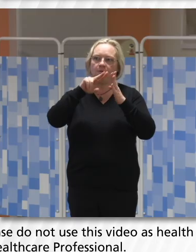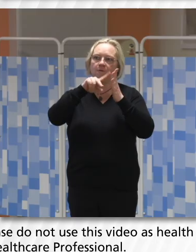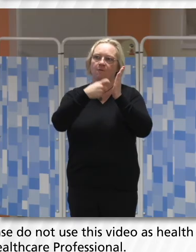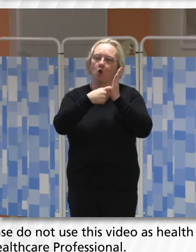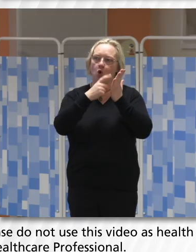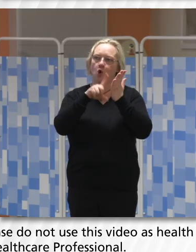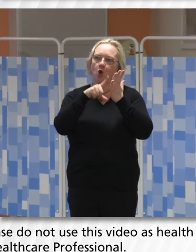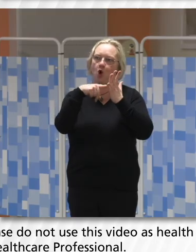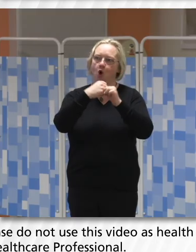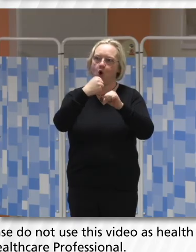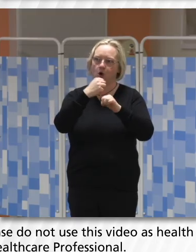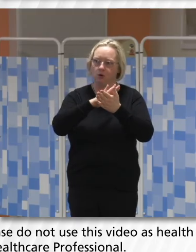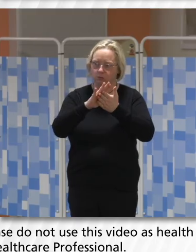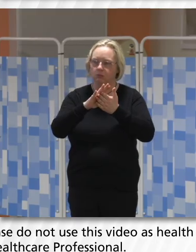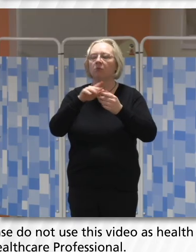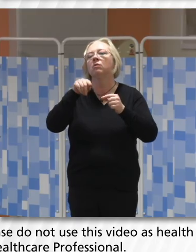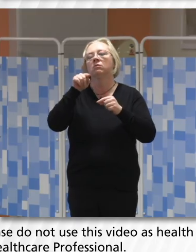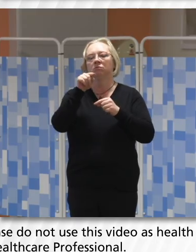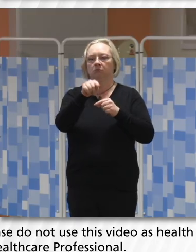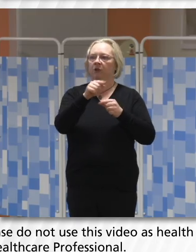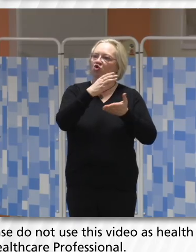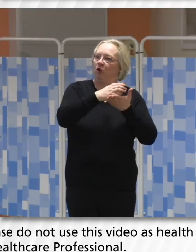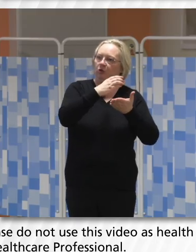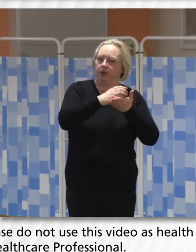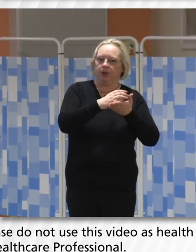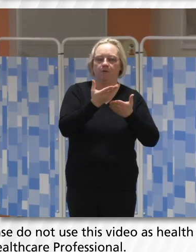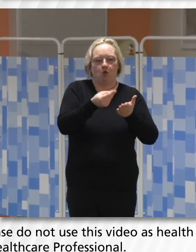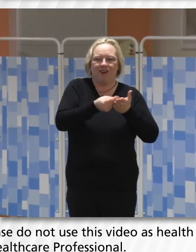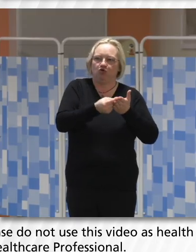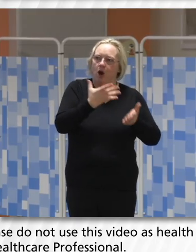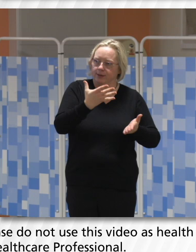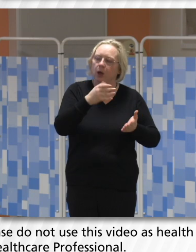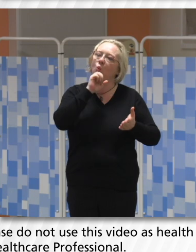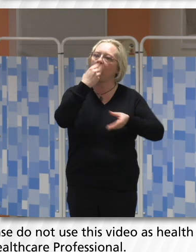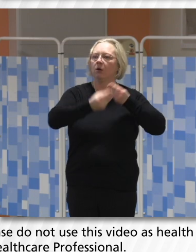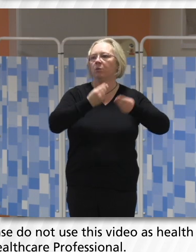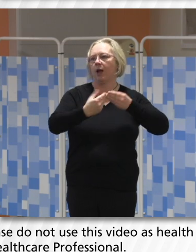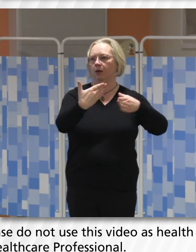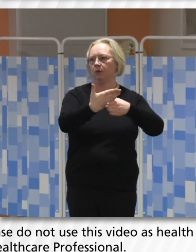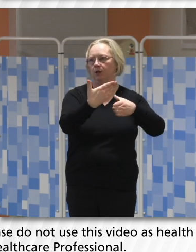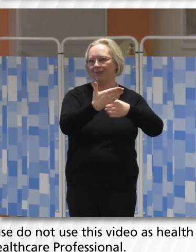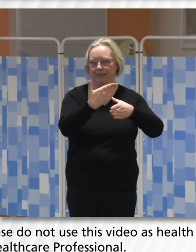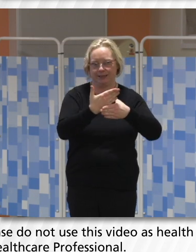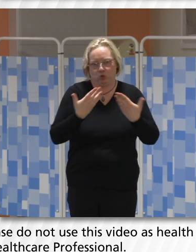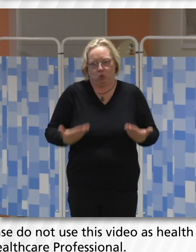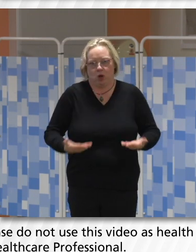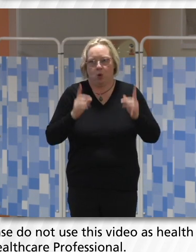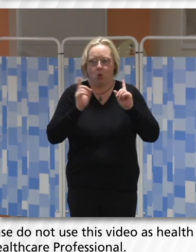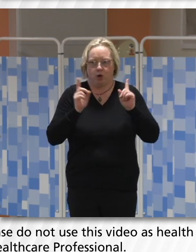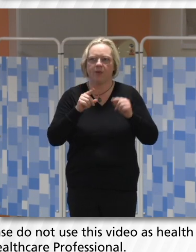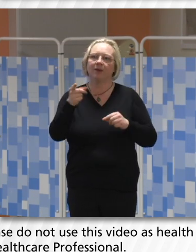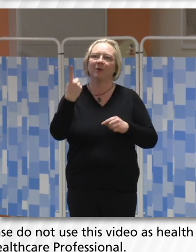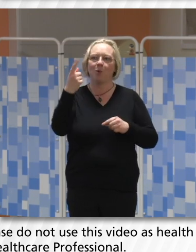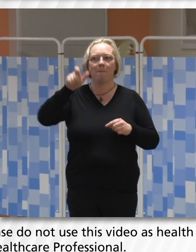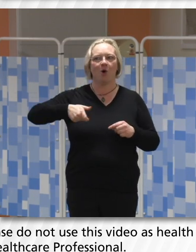the Derby and Burton charities about the activities at the moment of the charity across the Trust. So